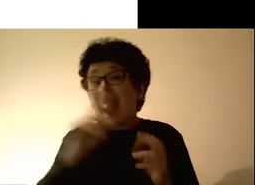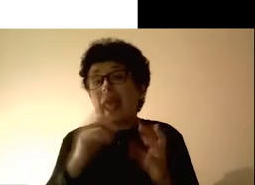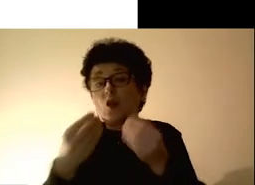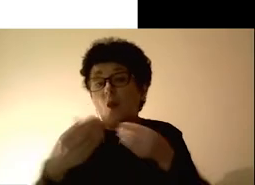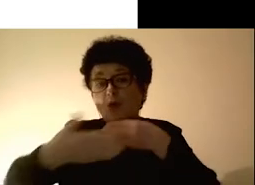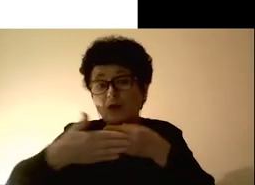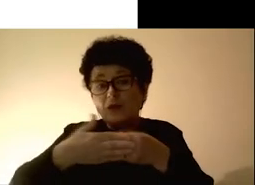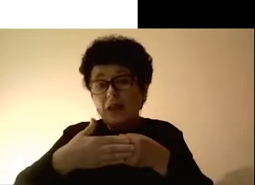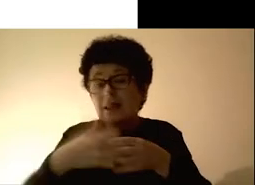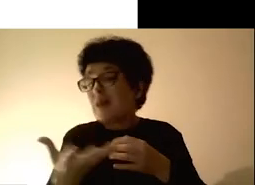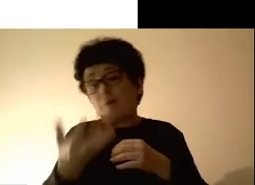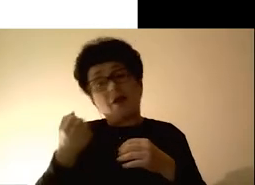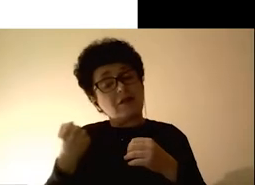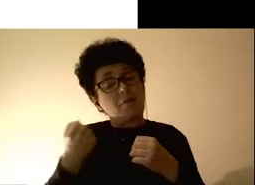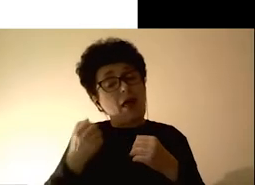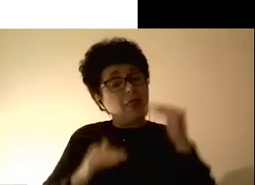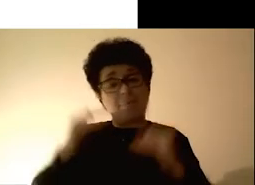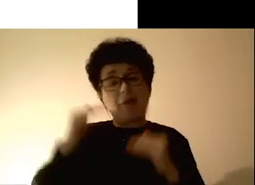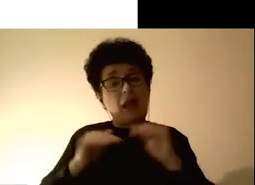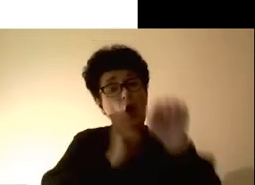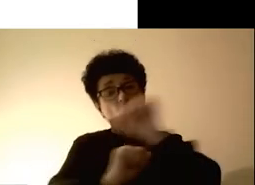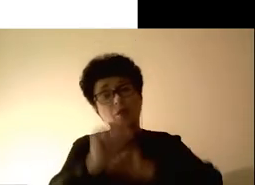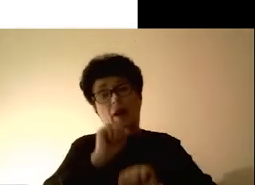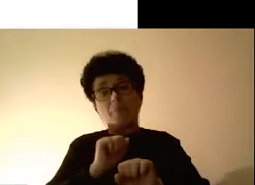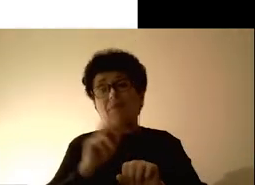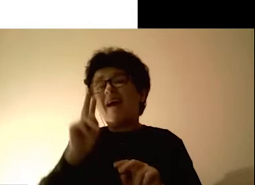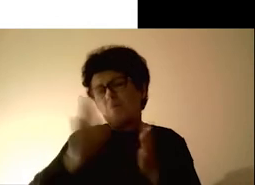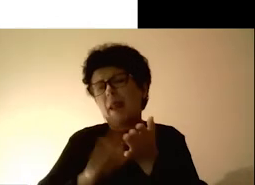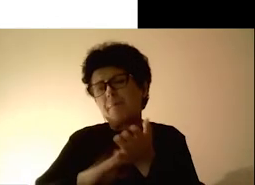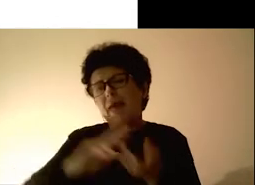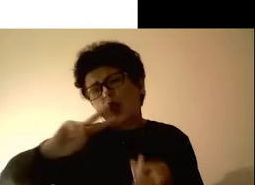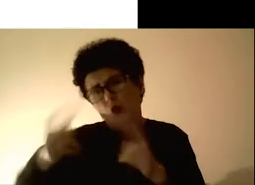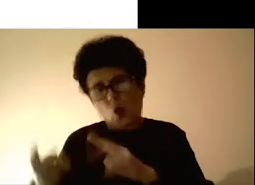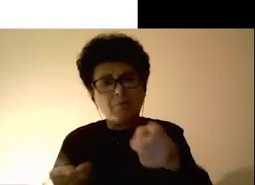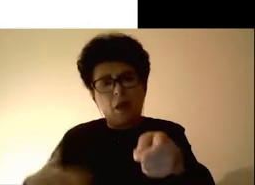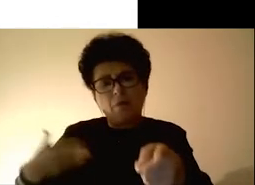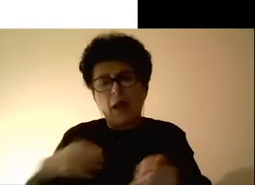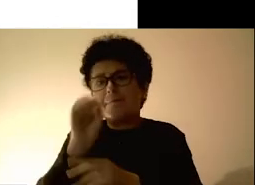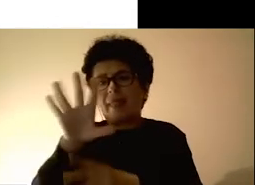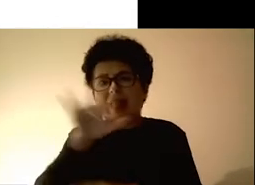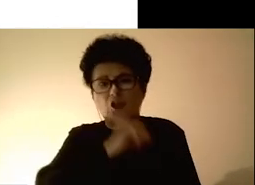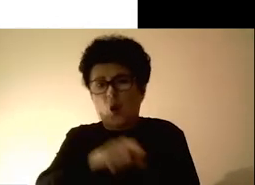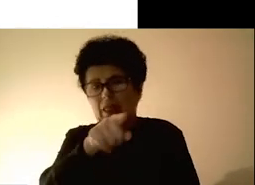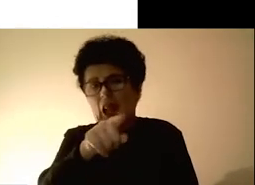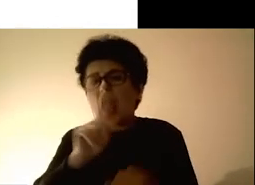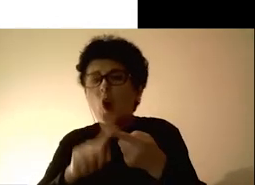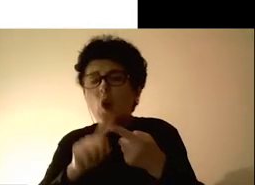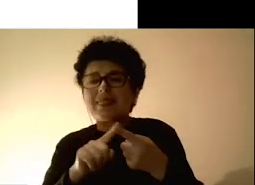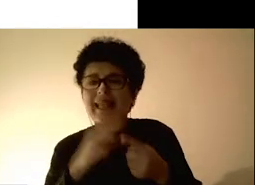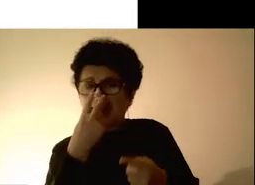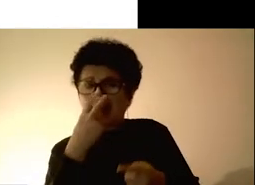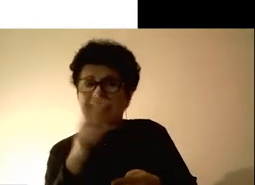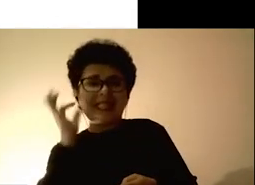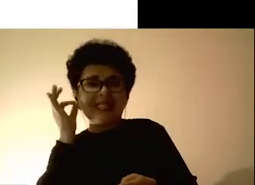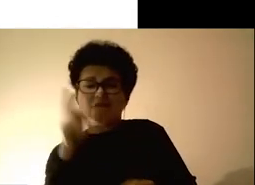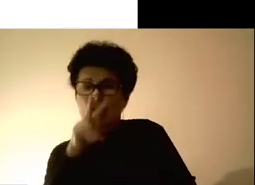go to some other examples. A boy of 15 contacts a girl who posts daring pictures on her profile and asks for more